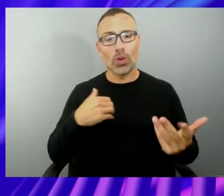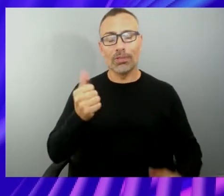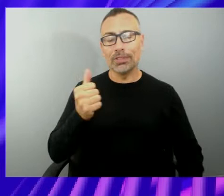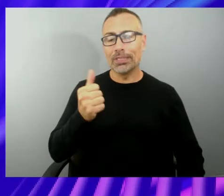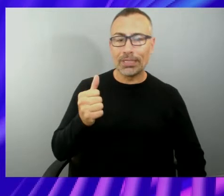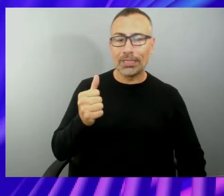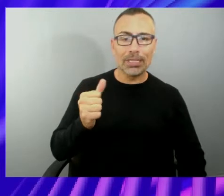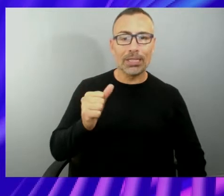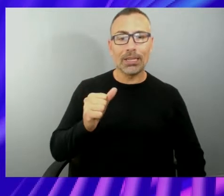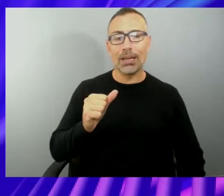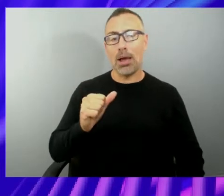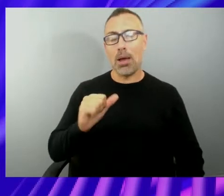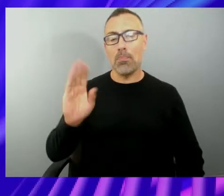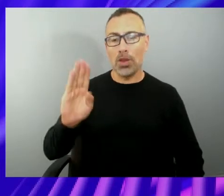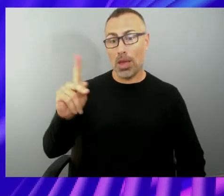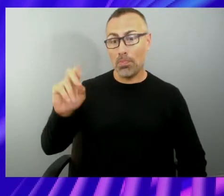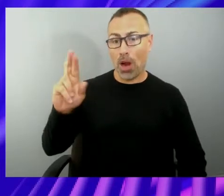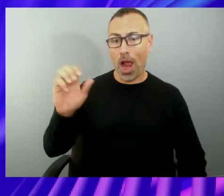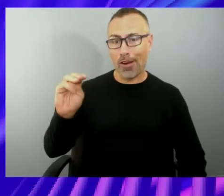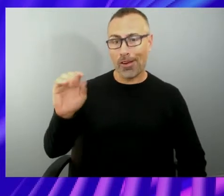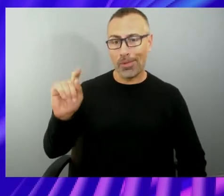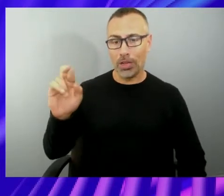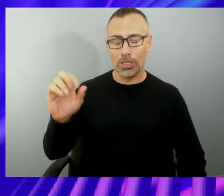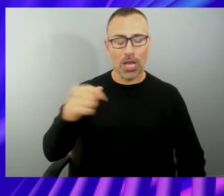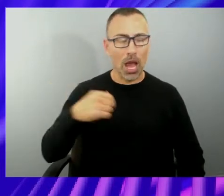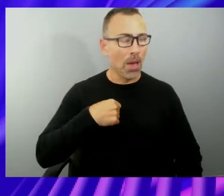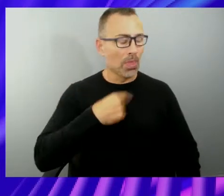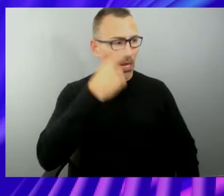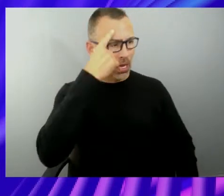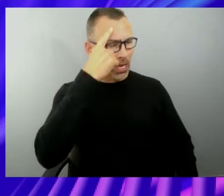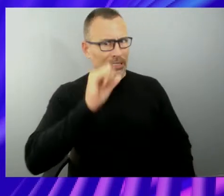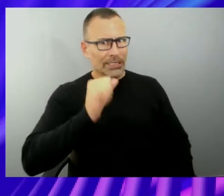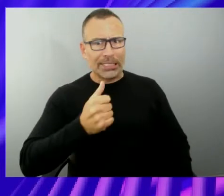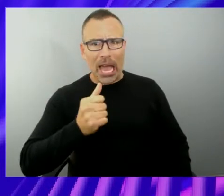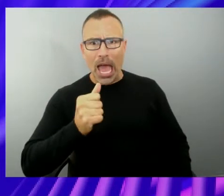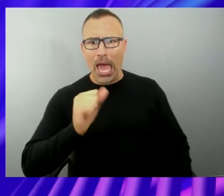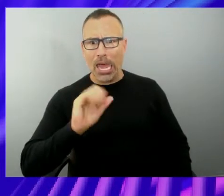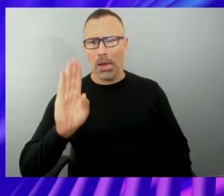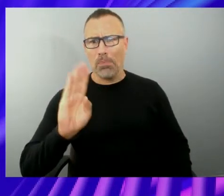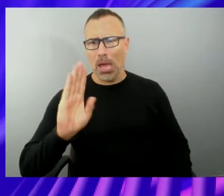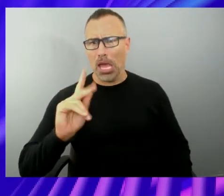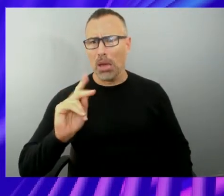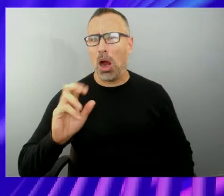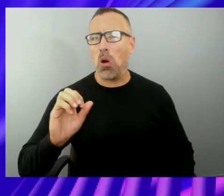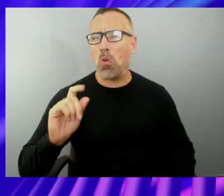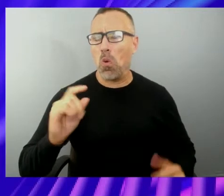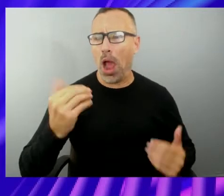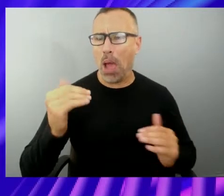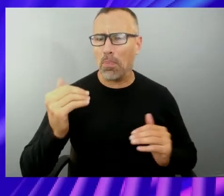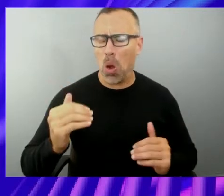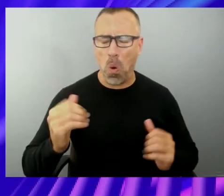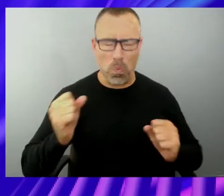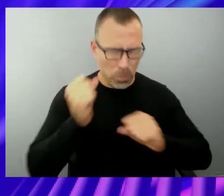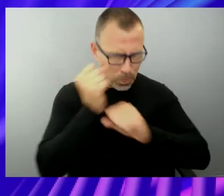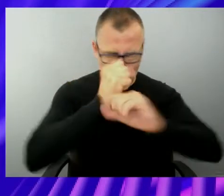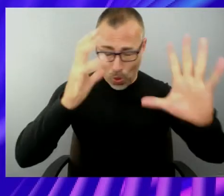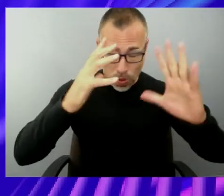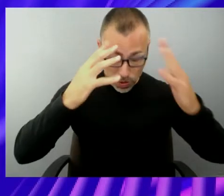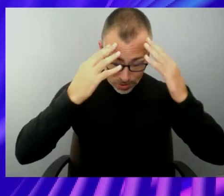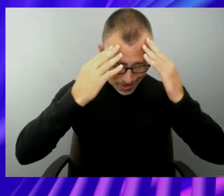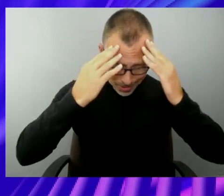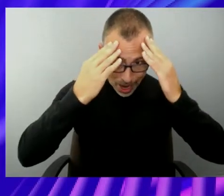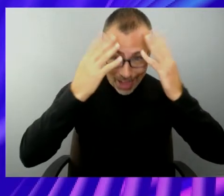head's exploding at the idea of 10 billion parameters. I'm sorry, I just can't envisage this. No, and that's a smaller one. So